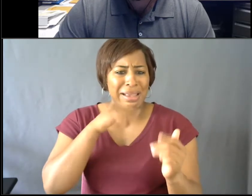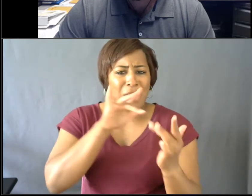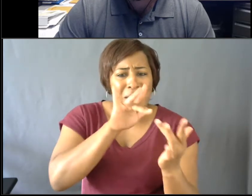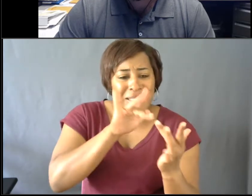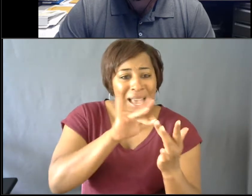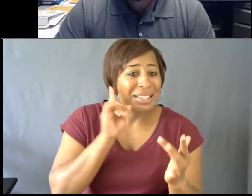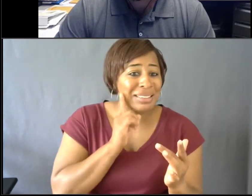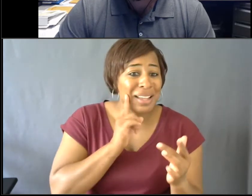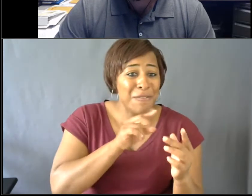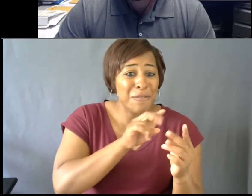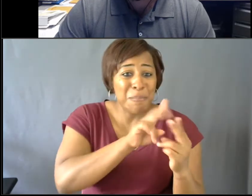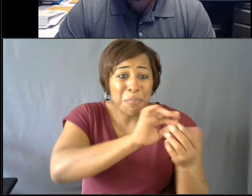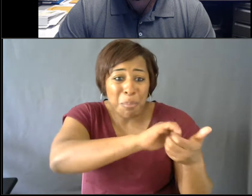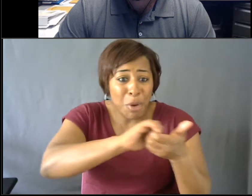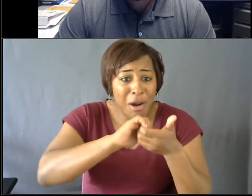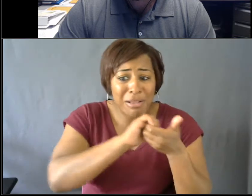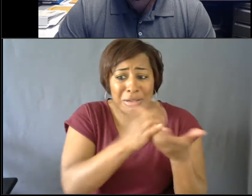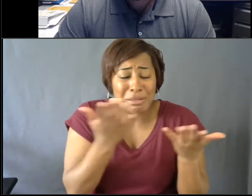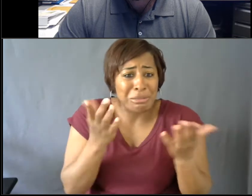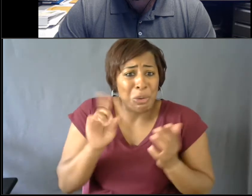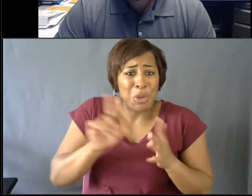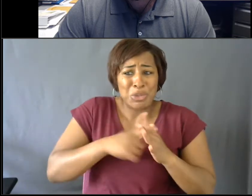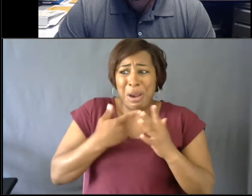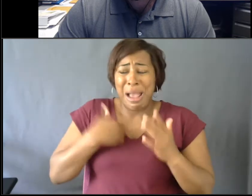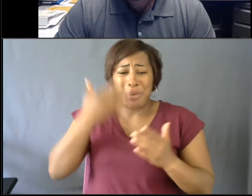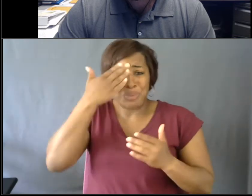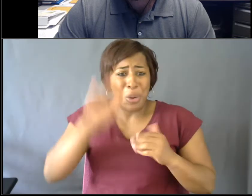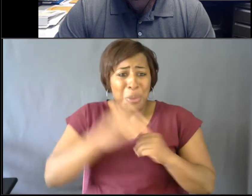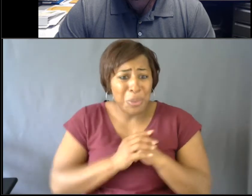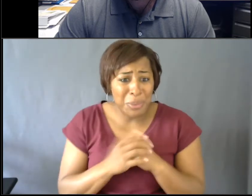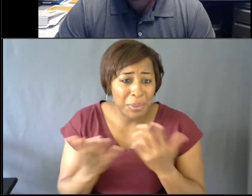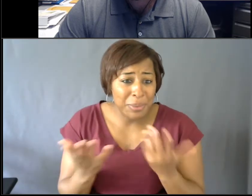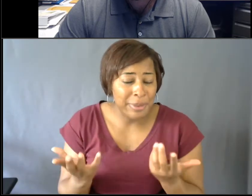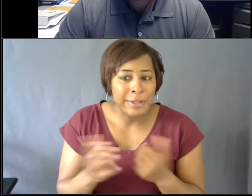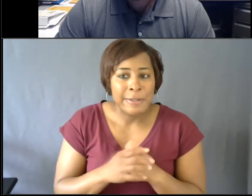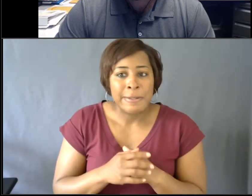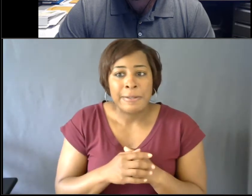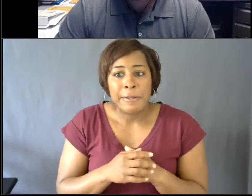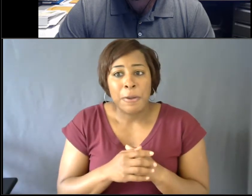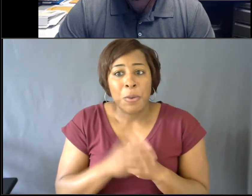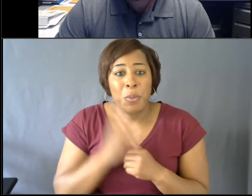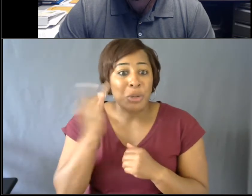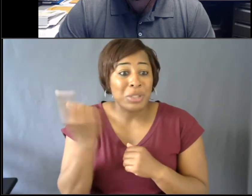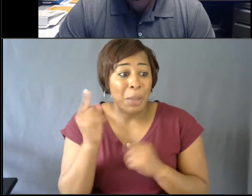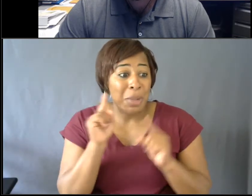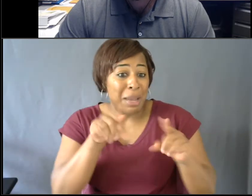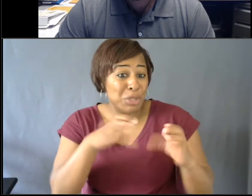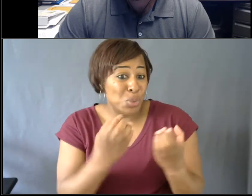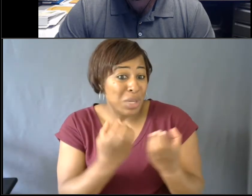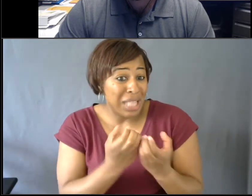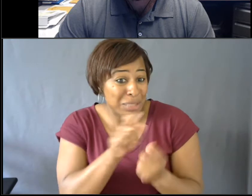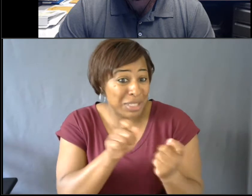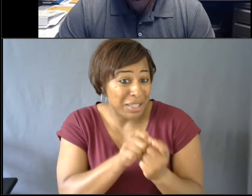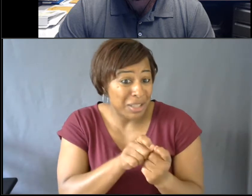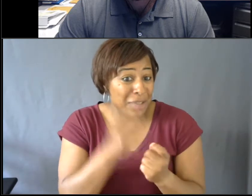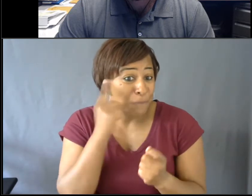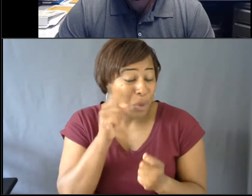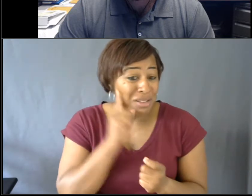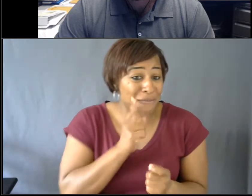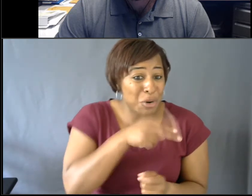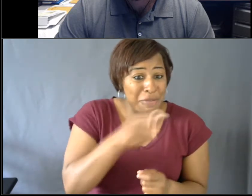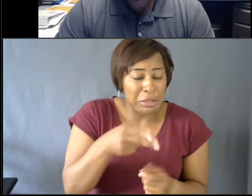where to start. I had no idea if anyone would even come to a spotter class specifically for the deaf. I didn't know,